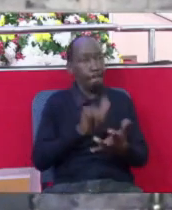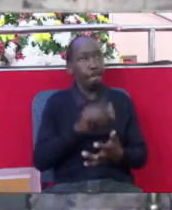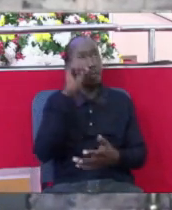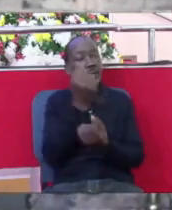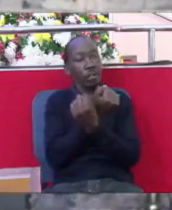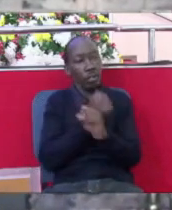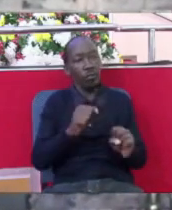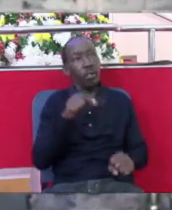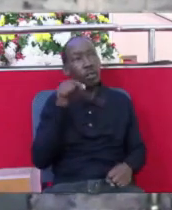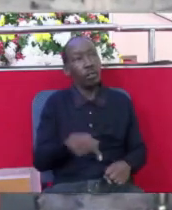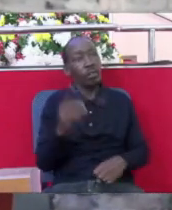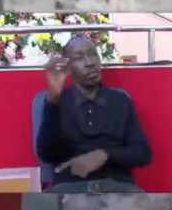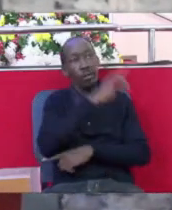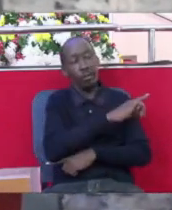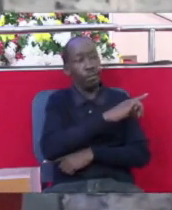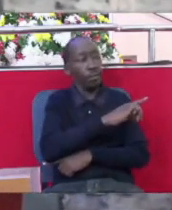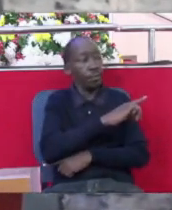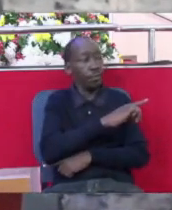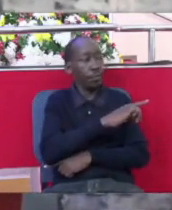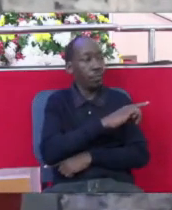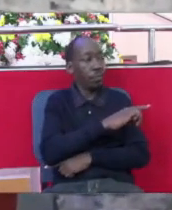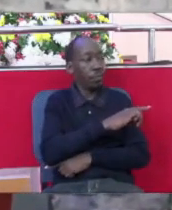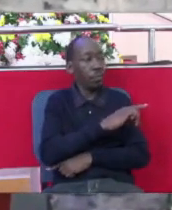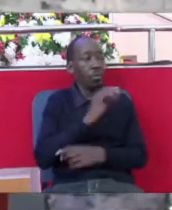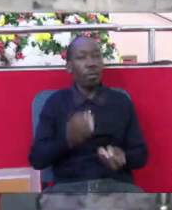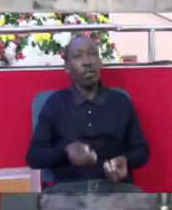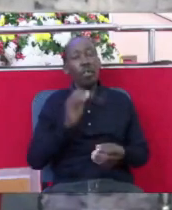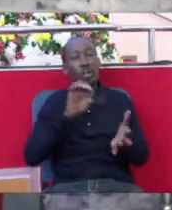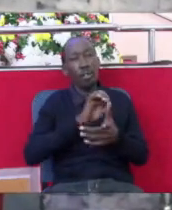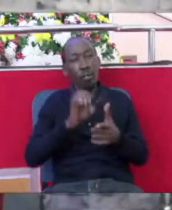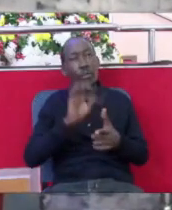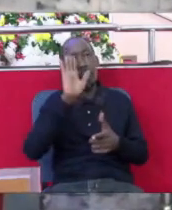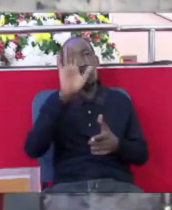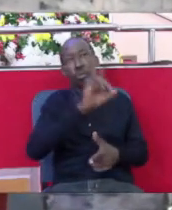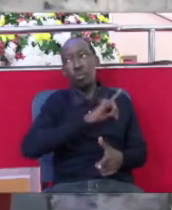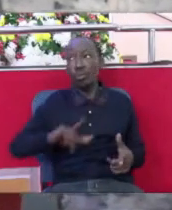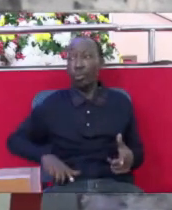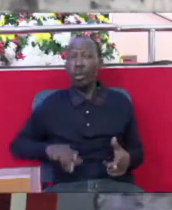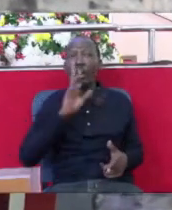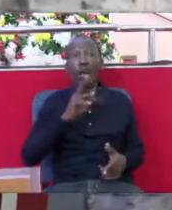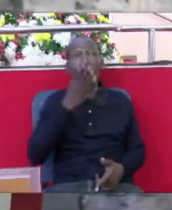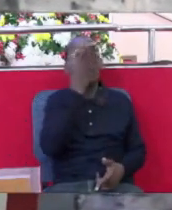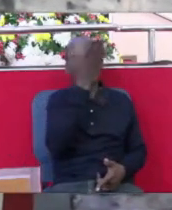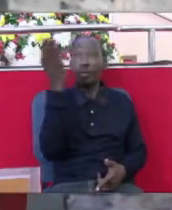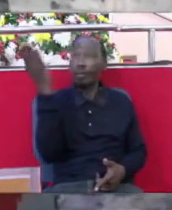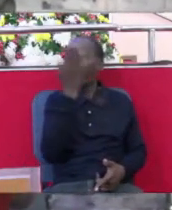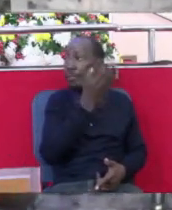Savior this day. Na atakuwa ni mwokozi wako siku ya leo. And even your Lord. Na Bwana wako. Are you there? Popale.